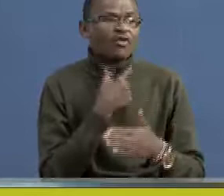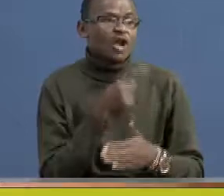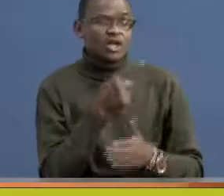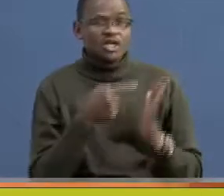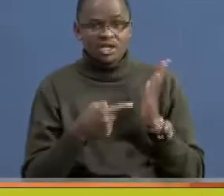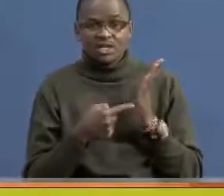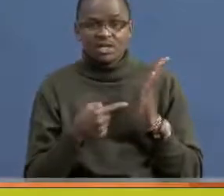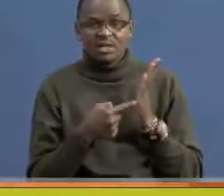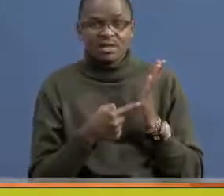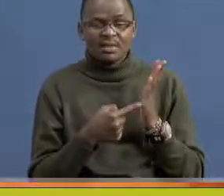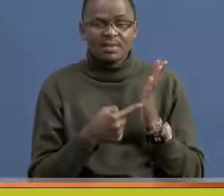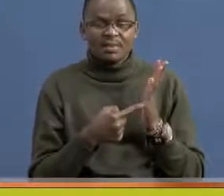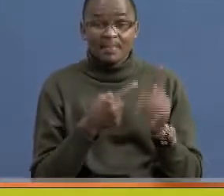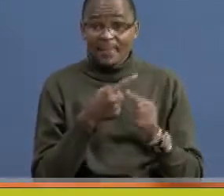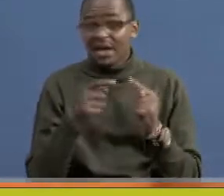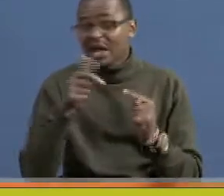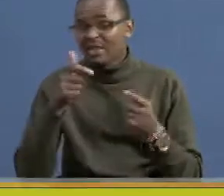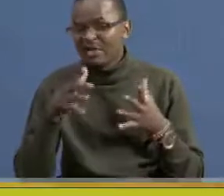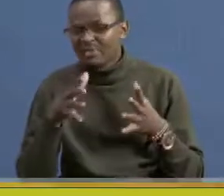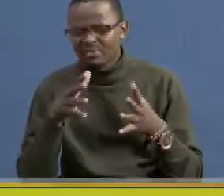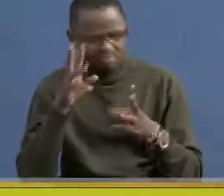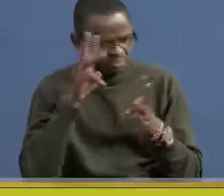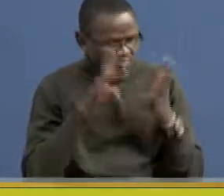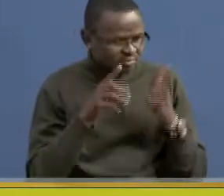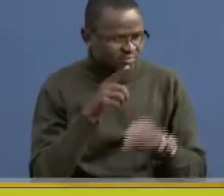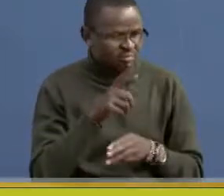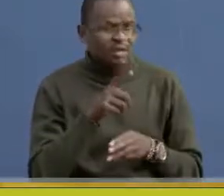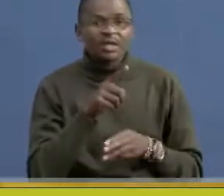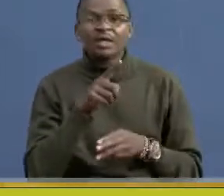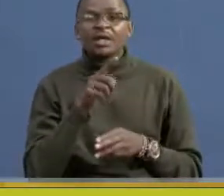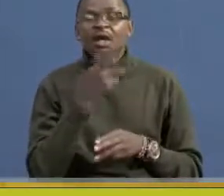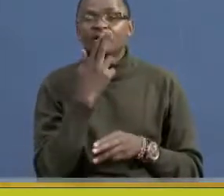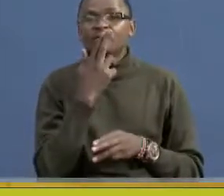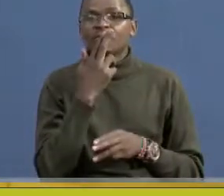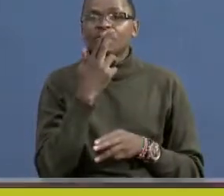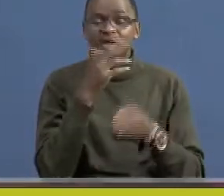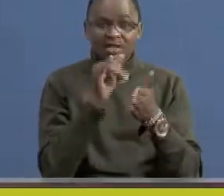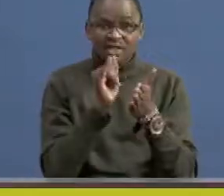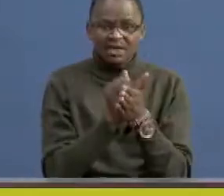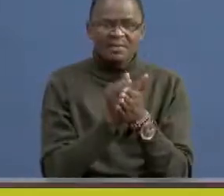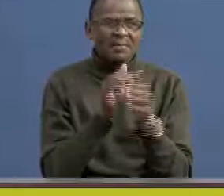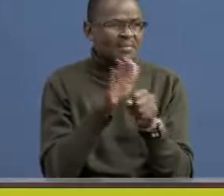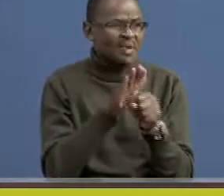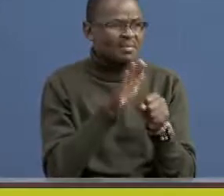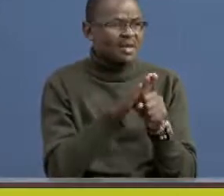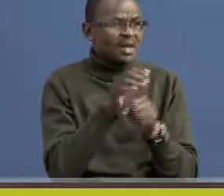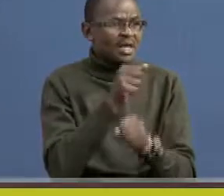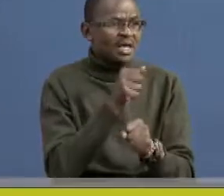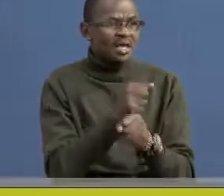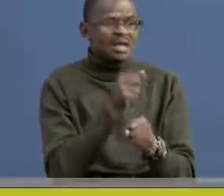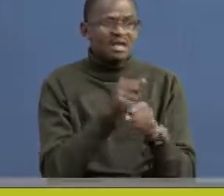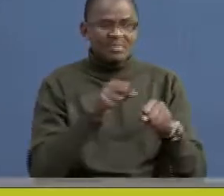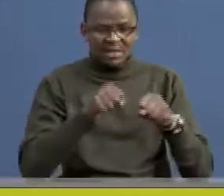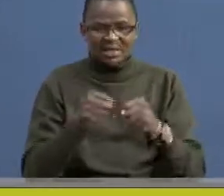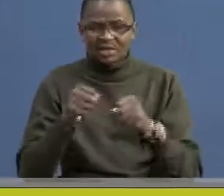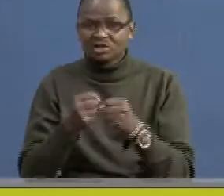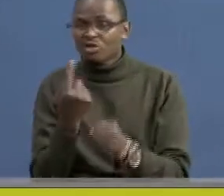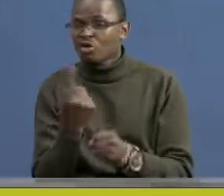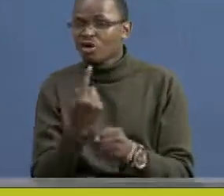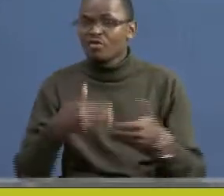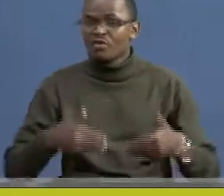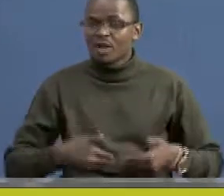hii. Baadhi ya watu wanahofu kuhusiana na sekta hii ya tumbaku ambayo kwa miaka na mikaka imewaangamiza sio tu